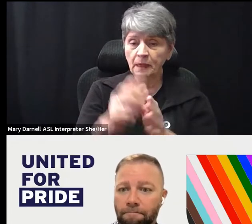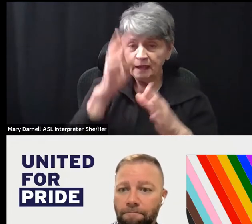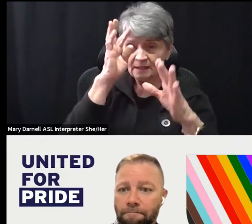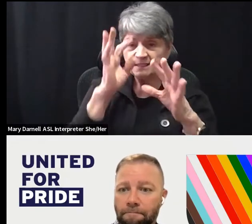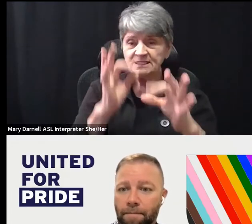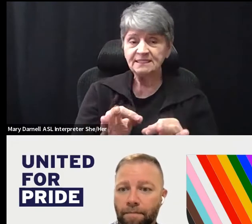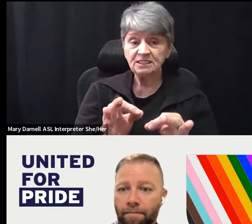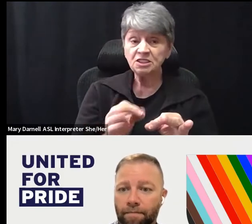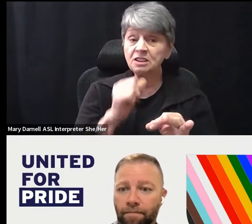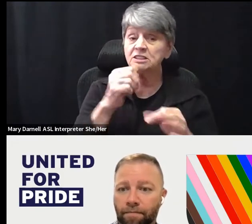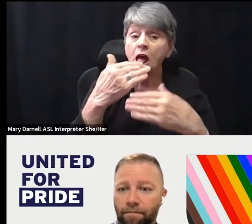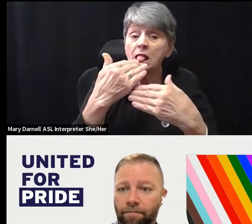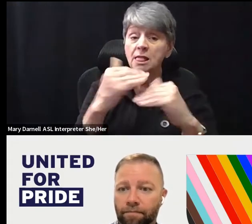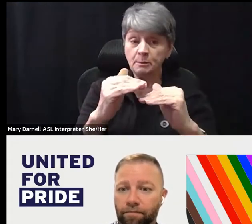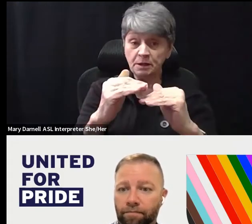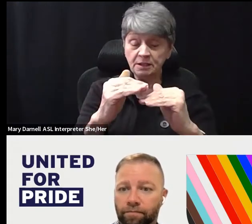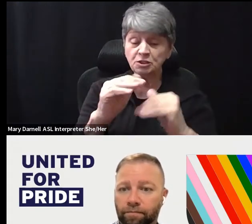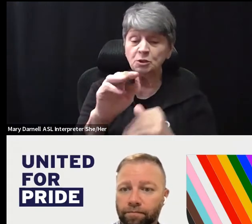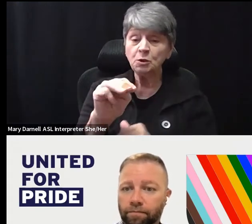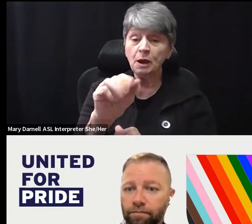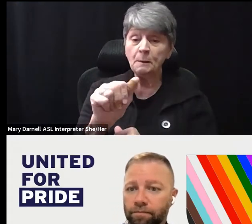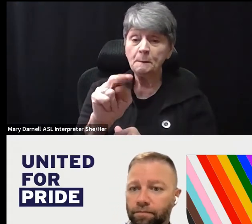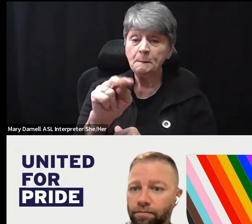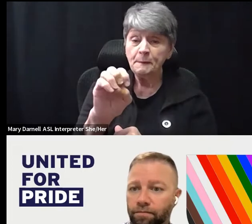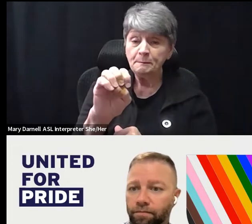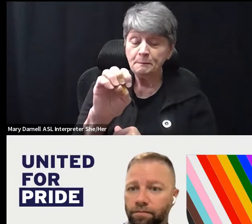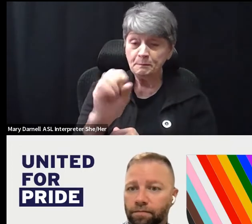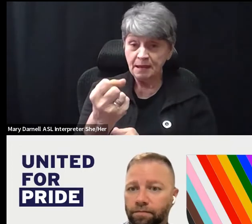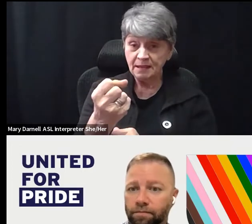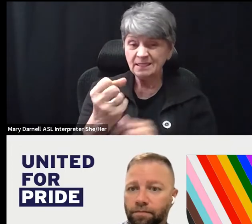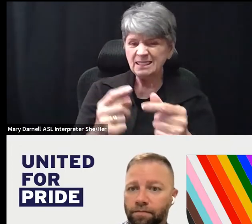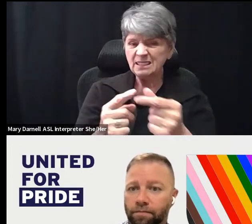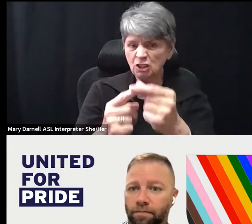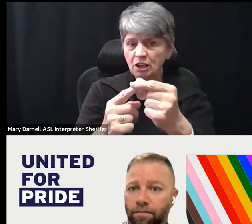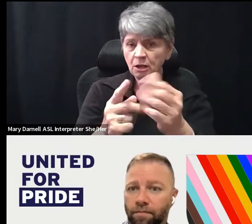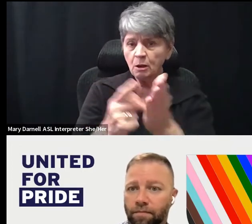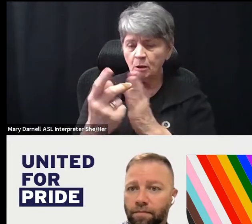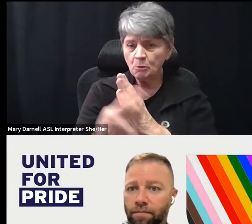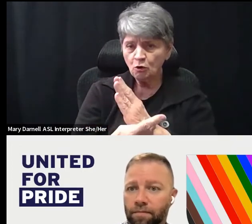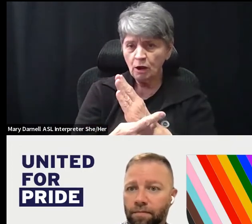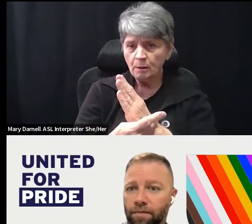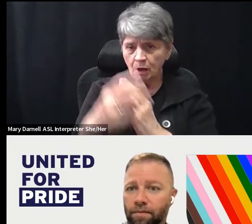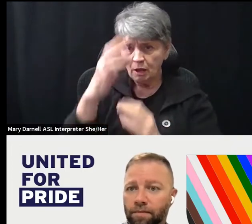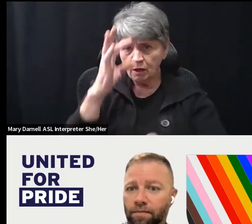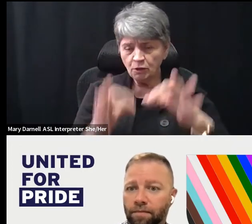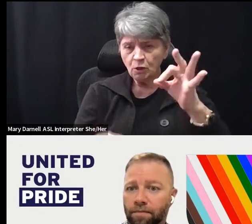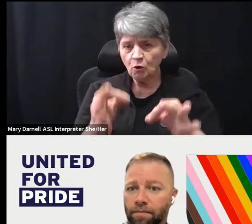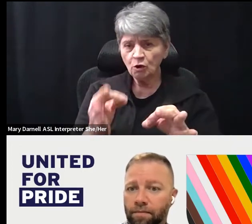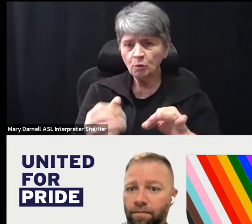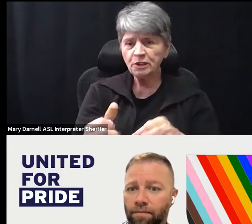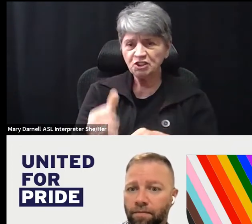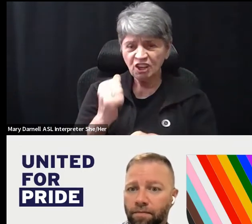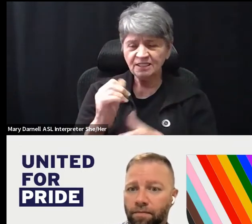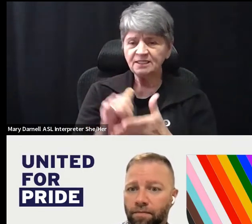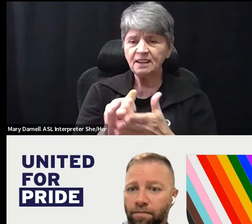not limited to Maine's unique program. The court rejected Maine's claim that it was funding public school education